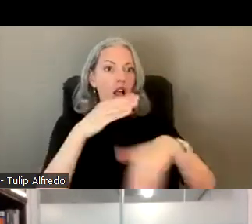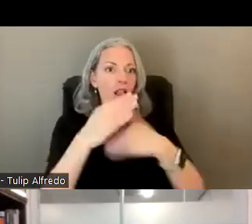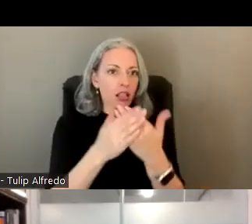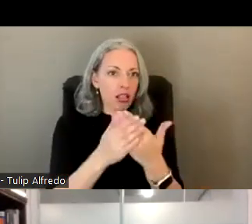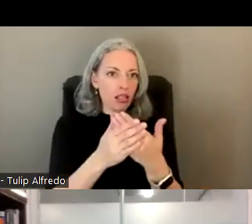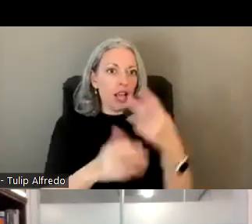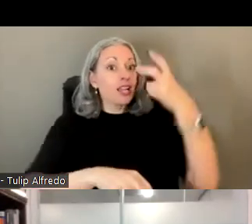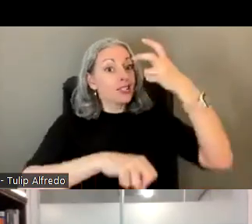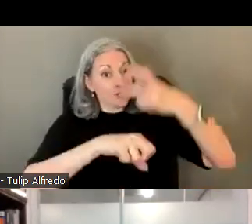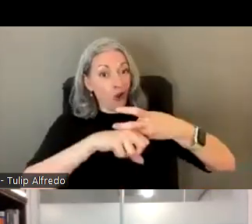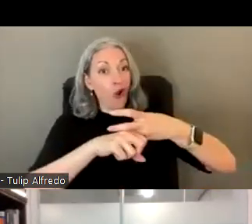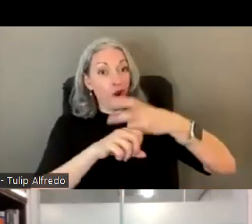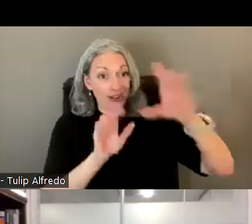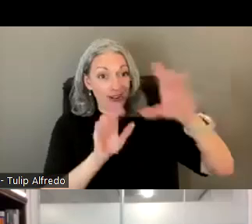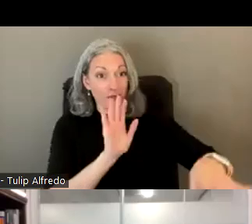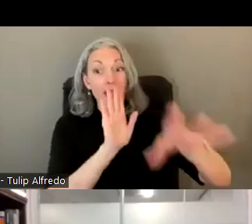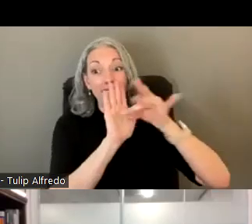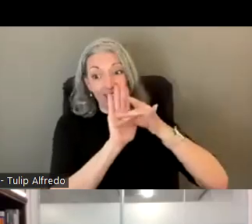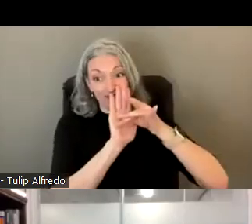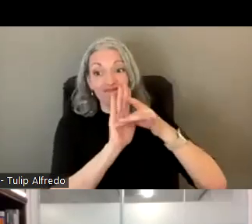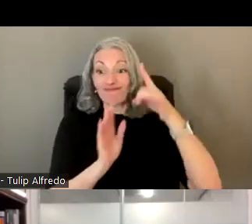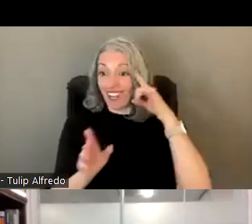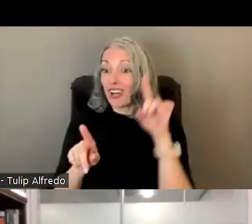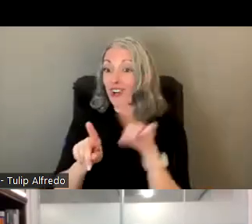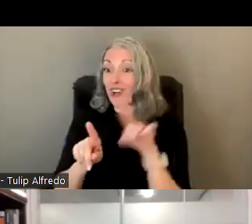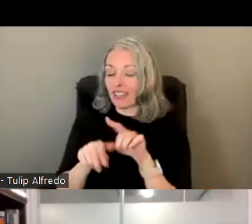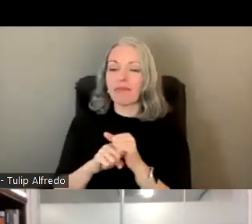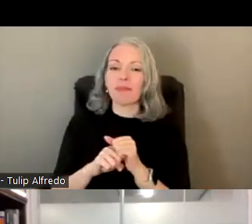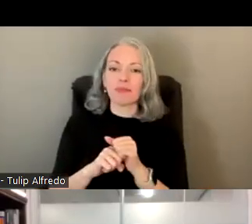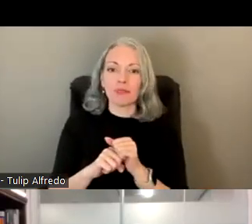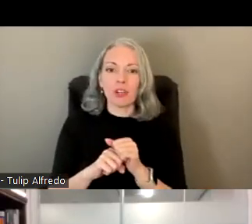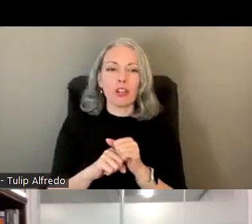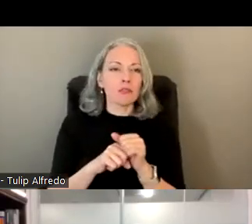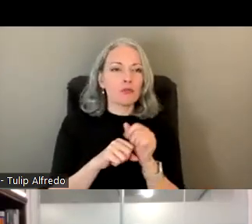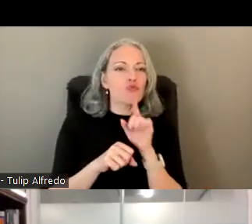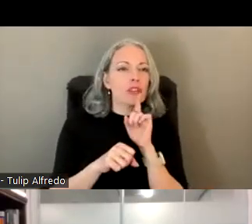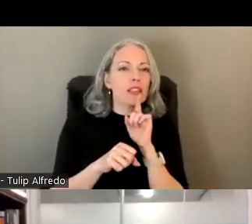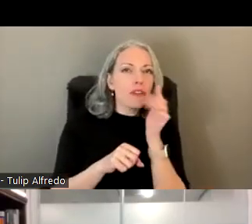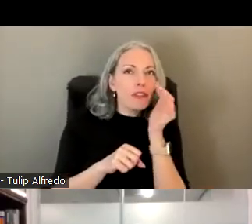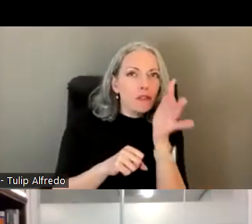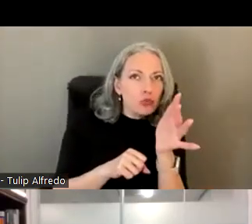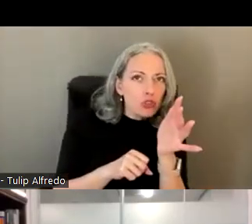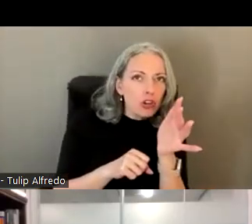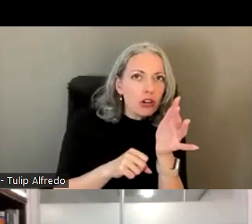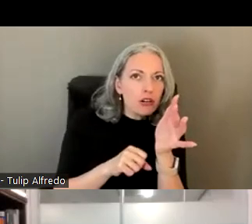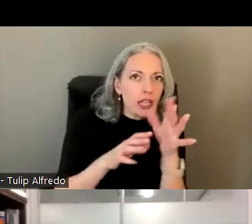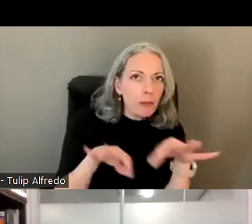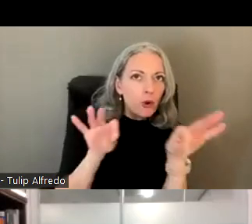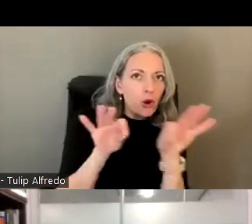choose. I agree with you. So what's going to be the short-term and long-term, I